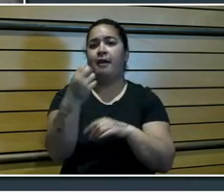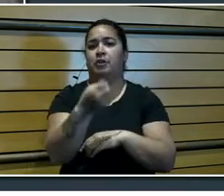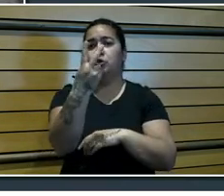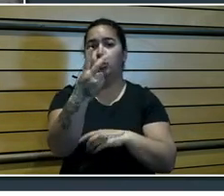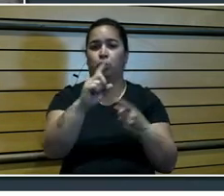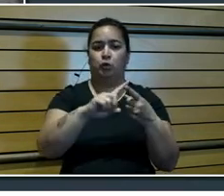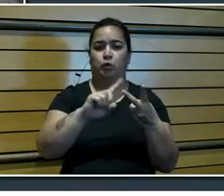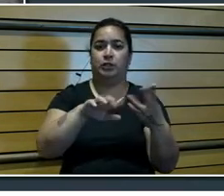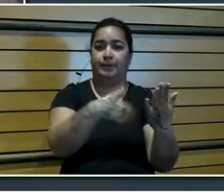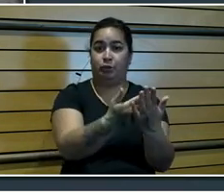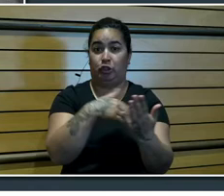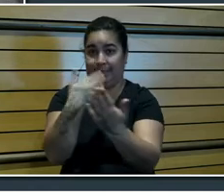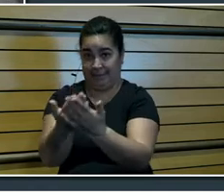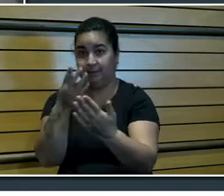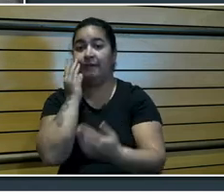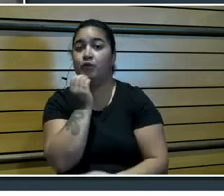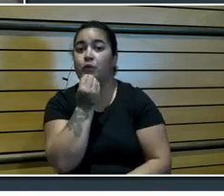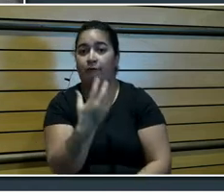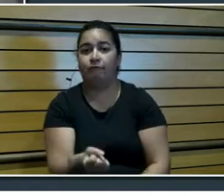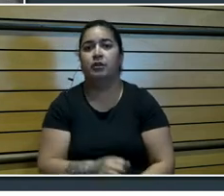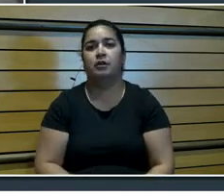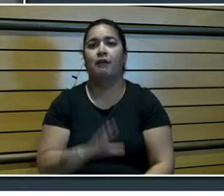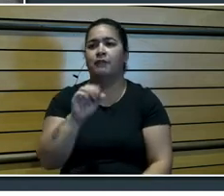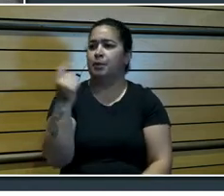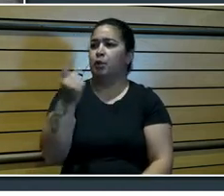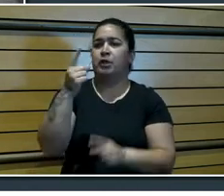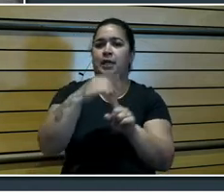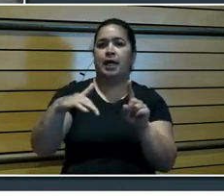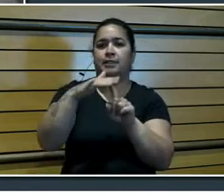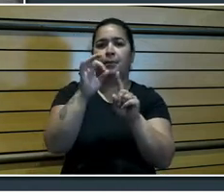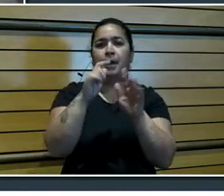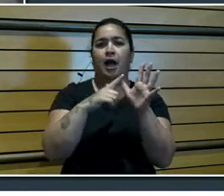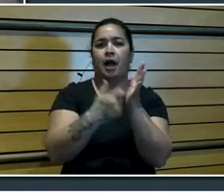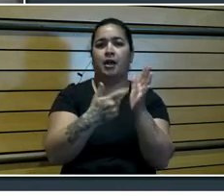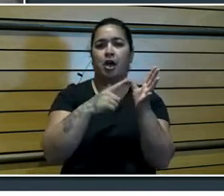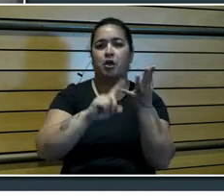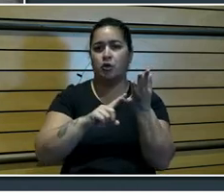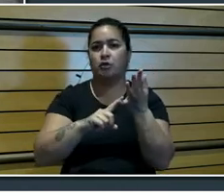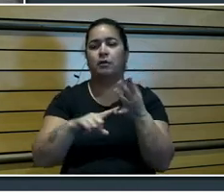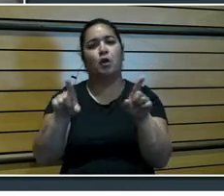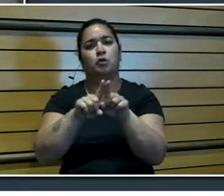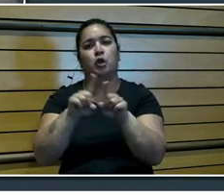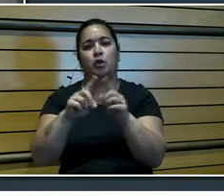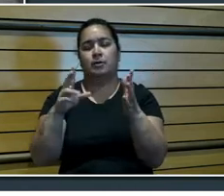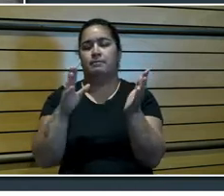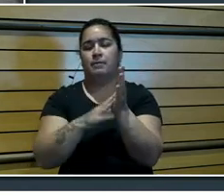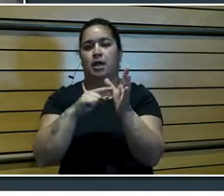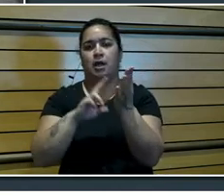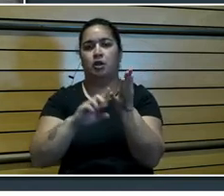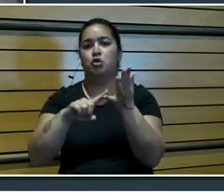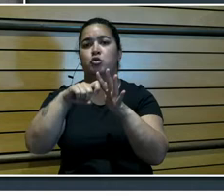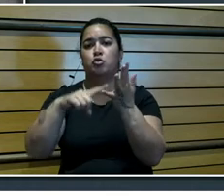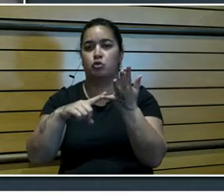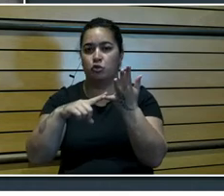afternoon. These are on behalf of the Ngāti Pārauhapu Trust and Ngā Mā Nukunuku o Te Iwi, the Napier City Council Māori